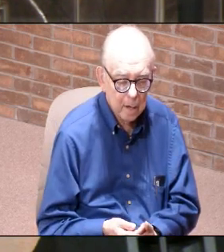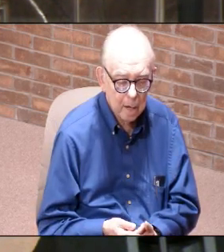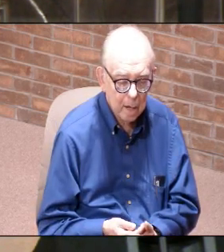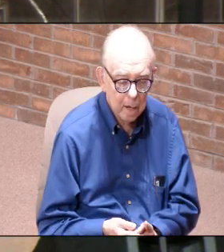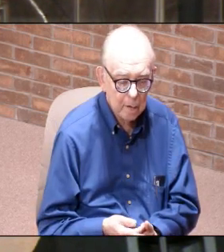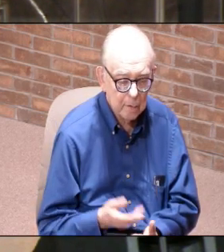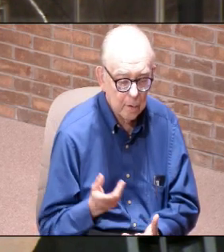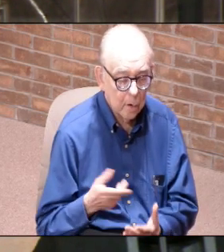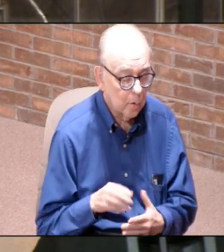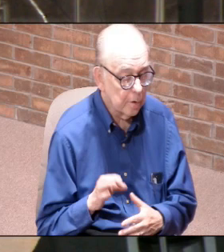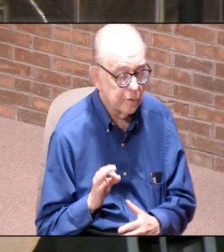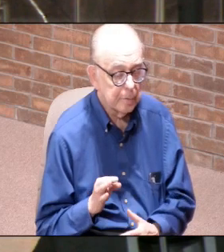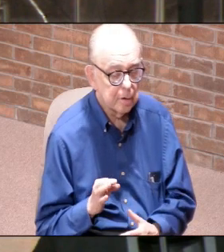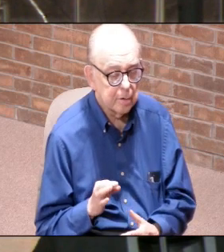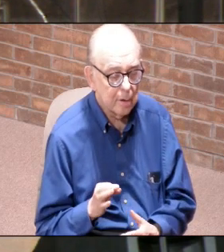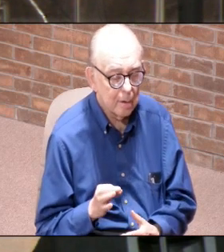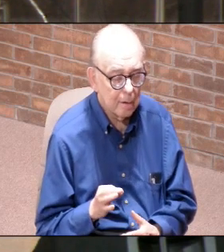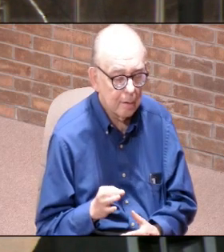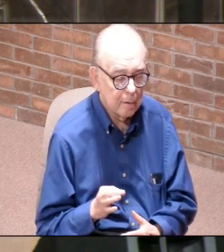Holy Spirit,